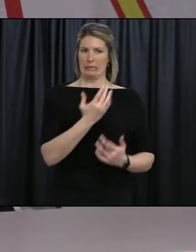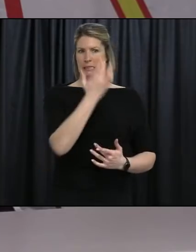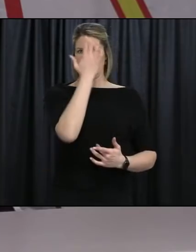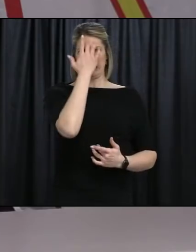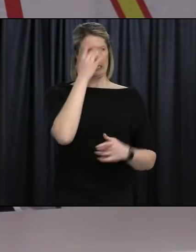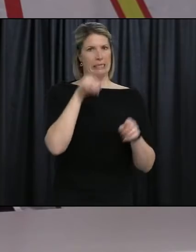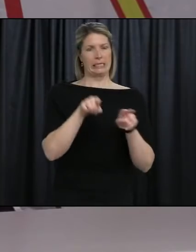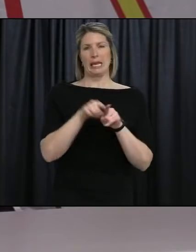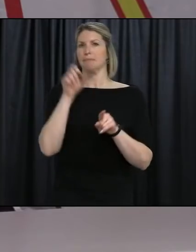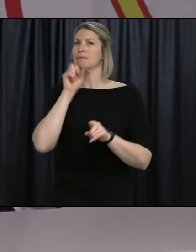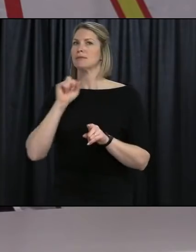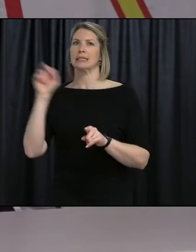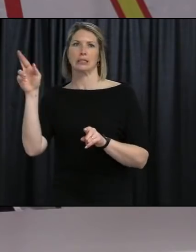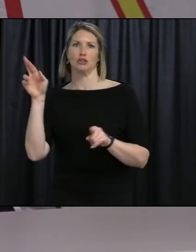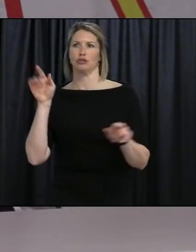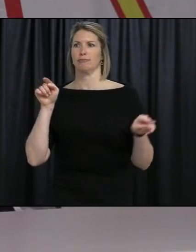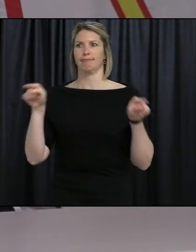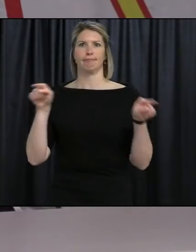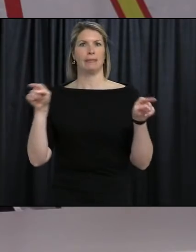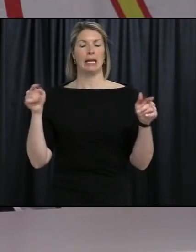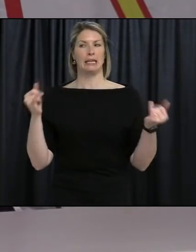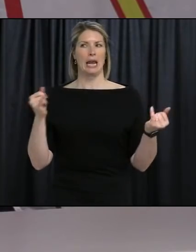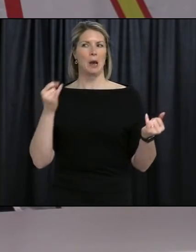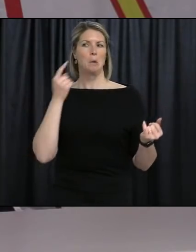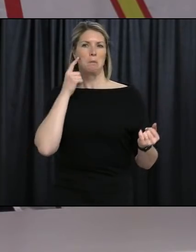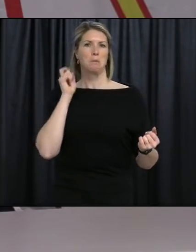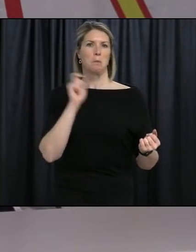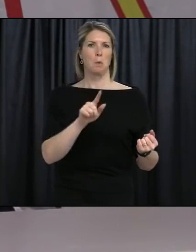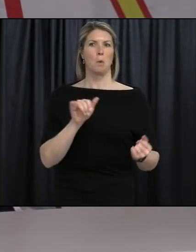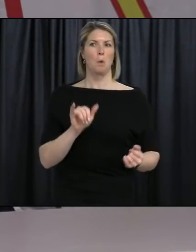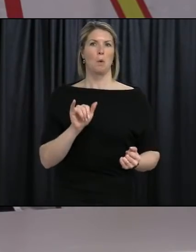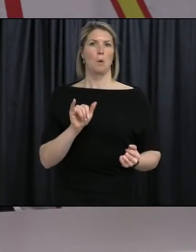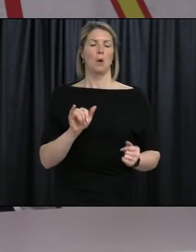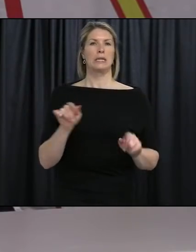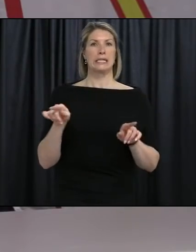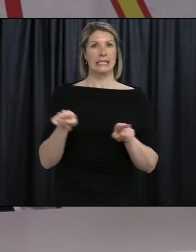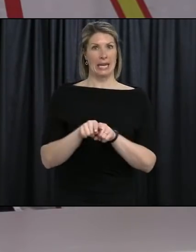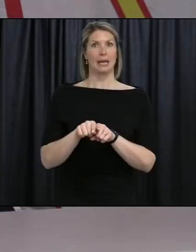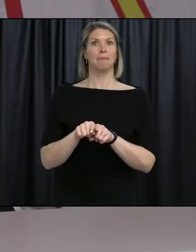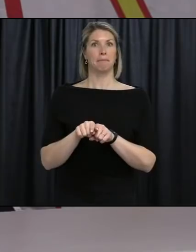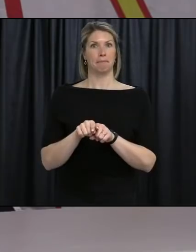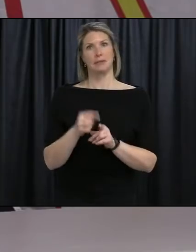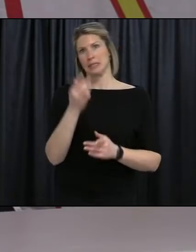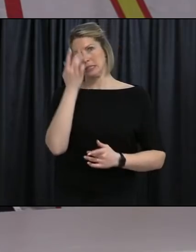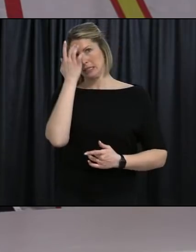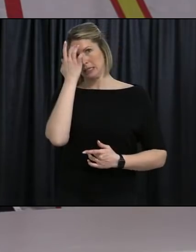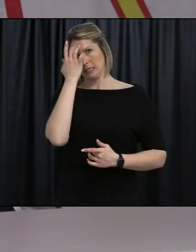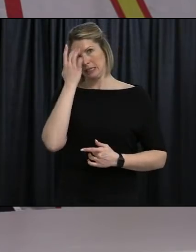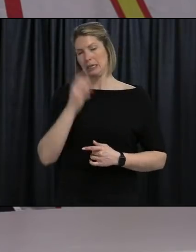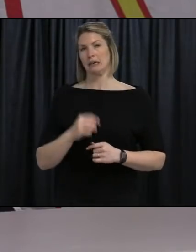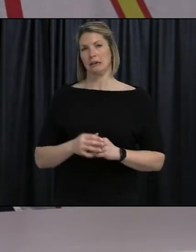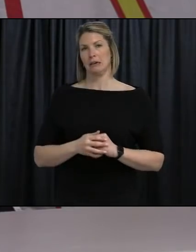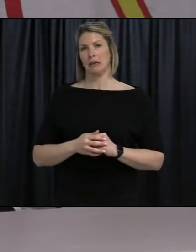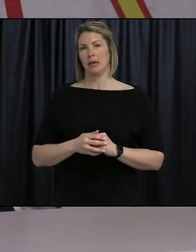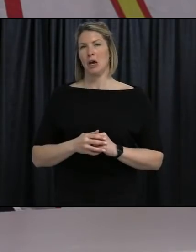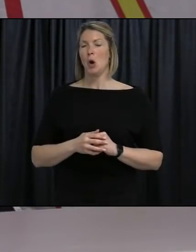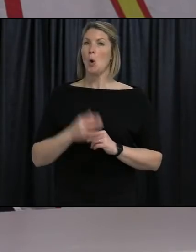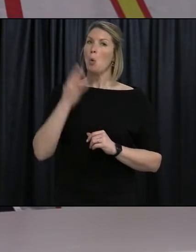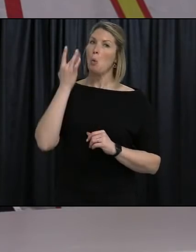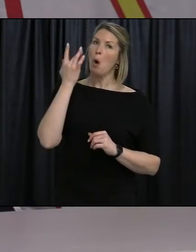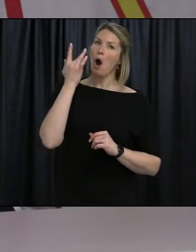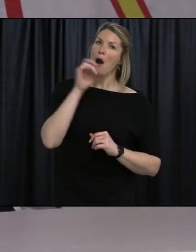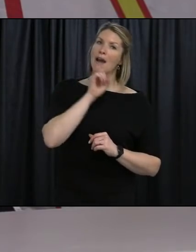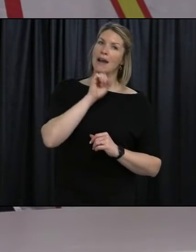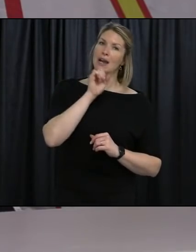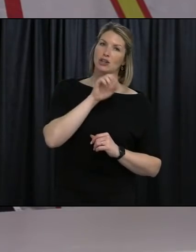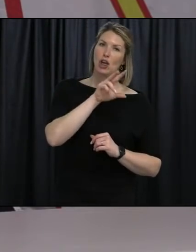original variant seemed to affect older people to some degree. But some of, the reason that we're seeing that trend right now